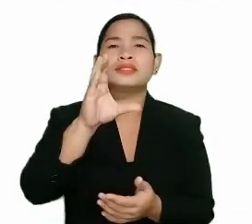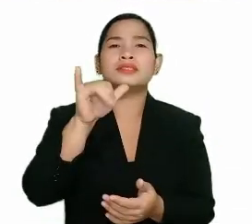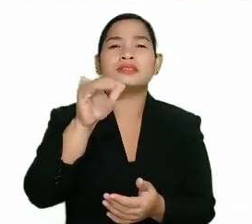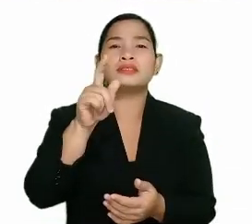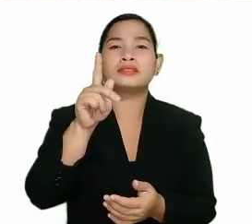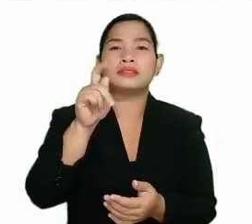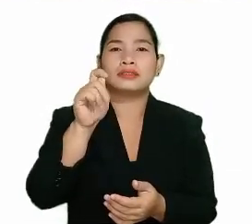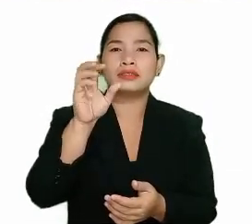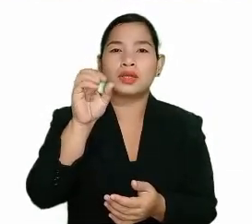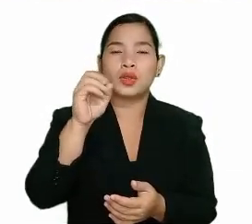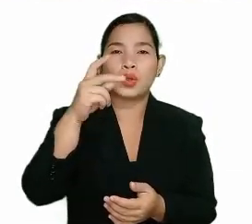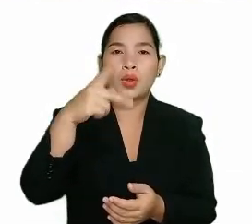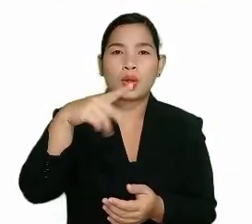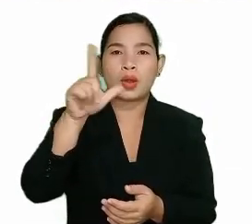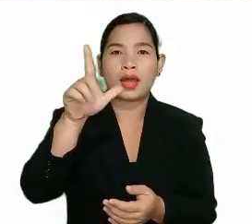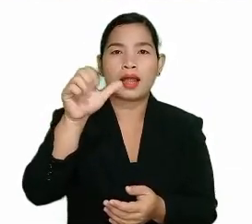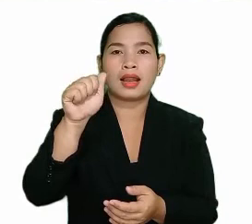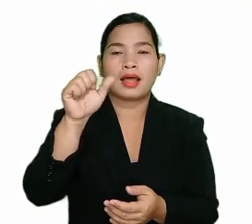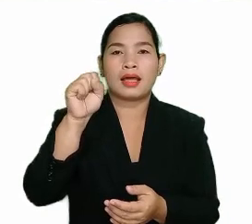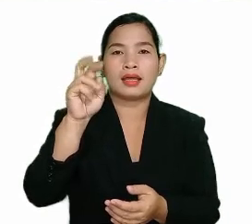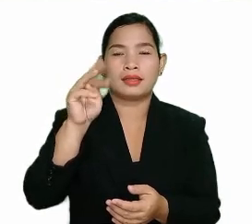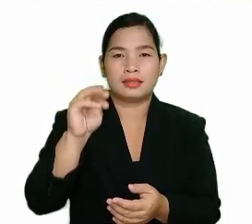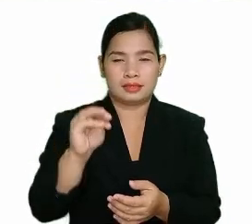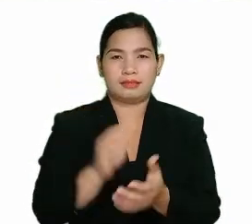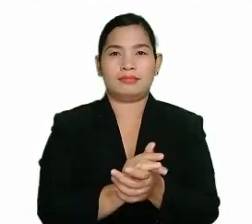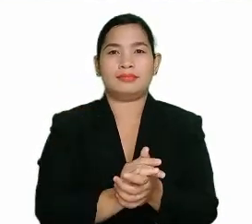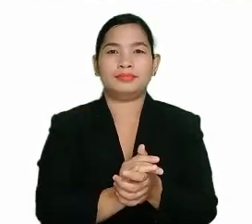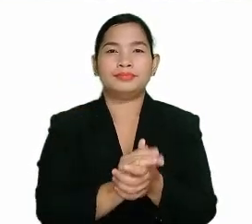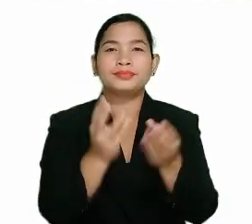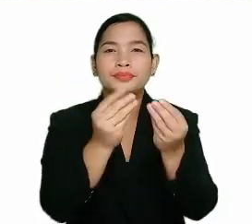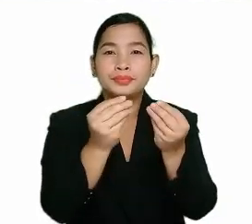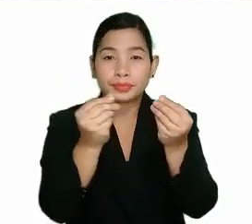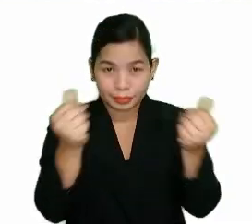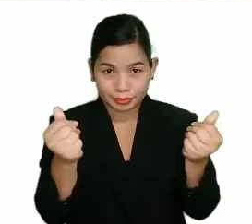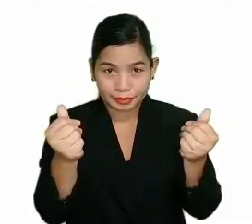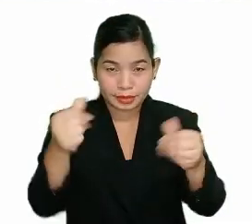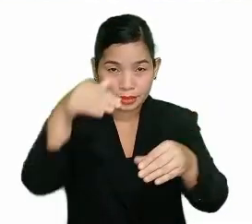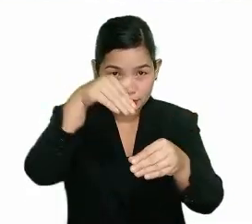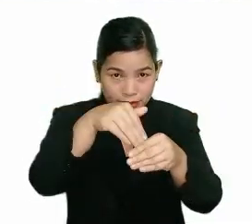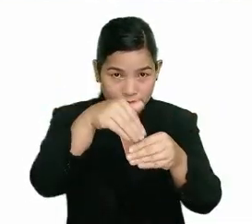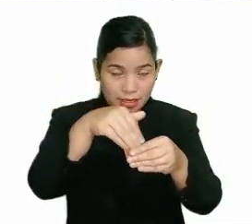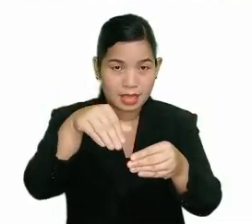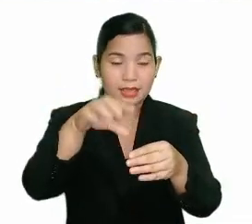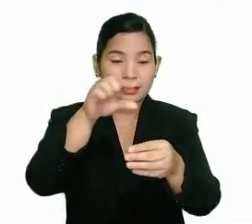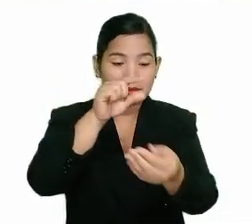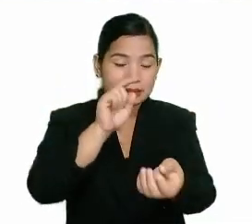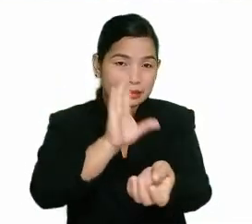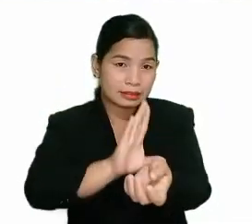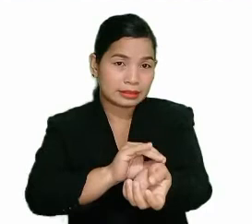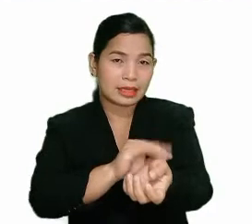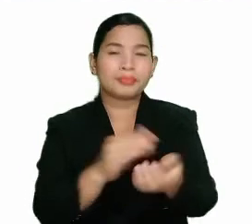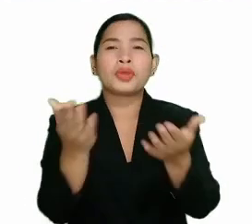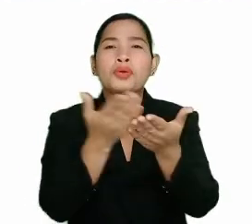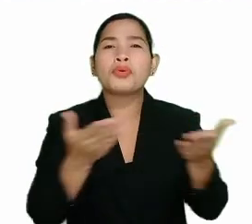is a jelly-like substance where all the parts of the cell are located, apart from where the